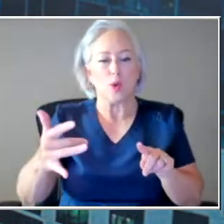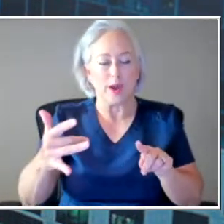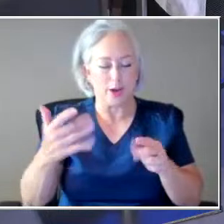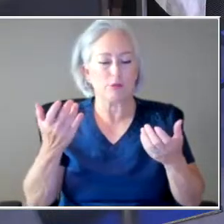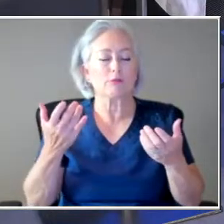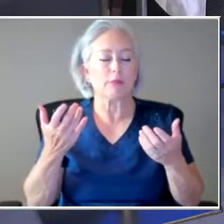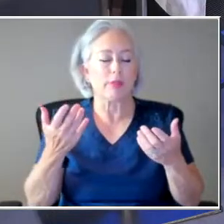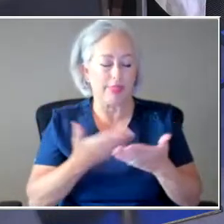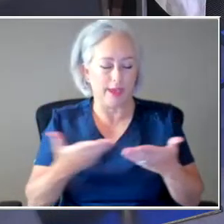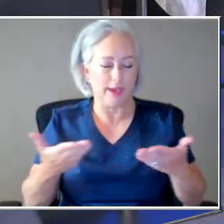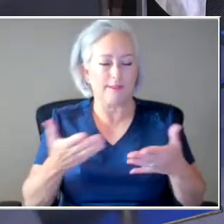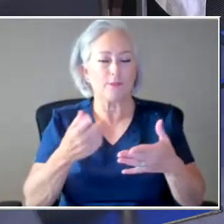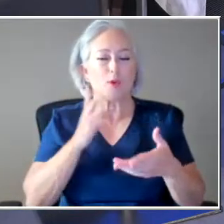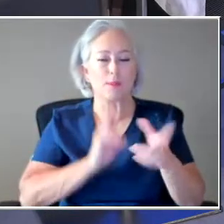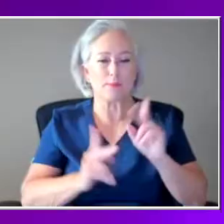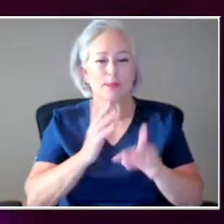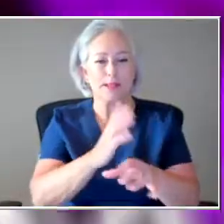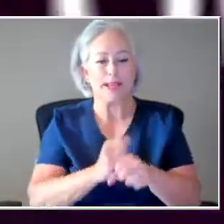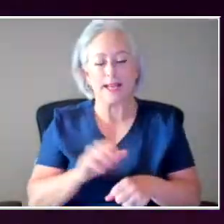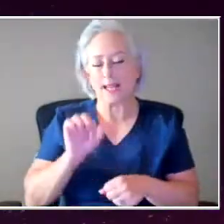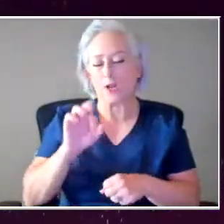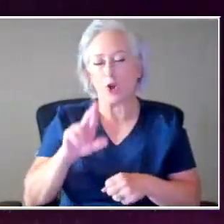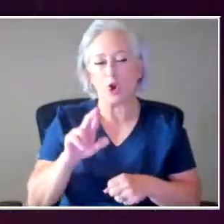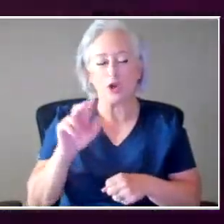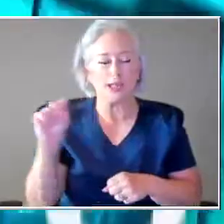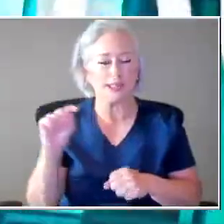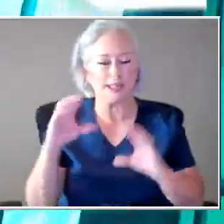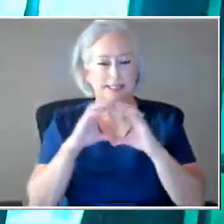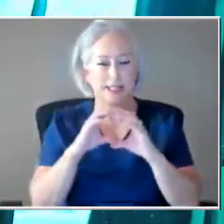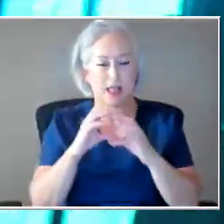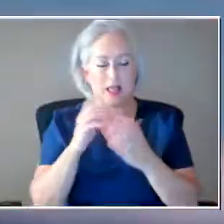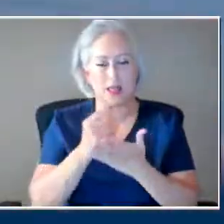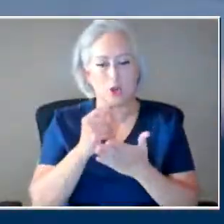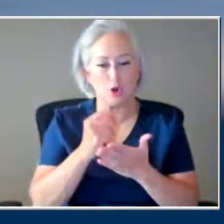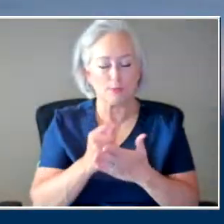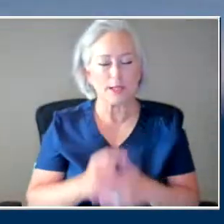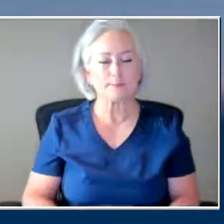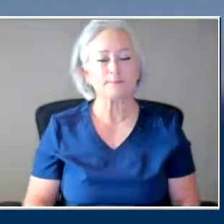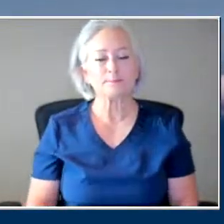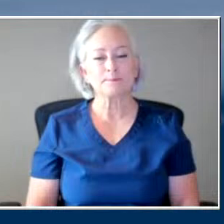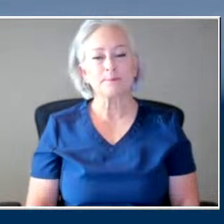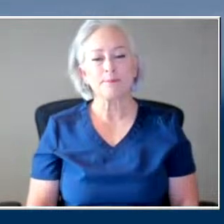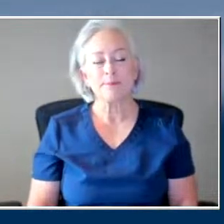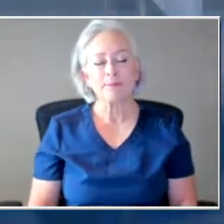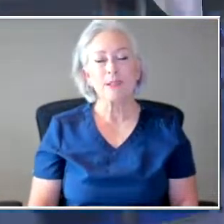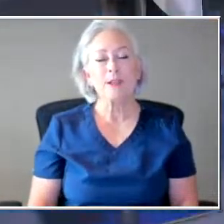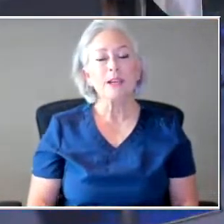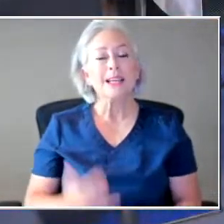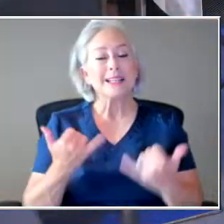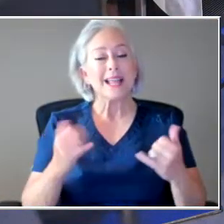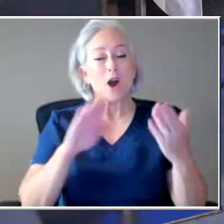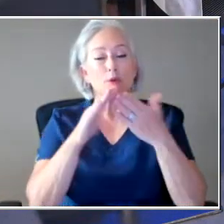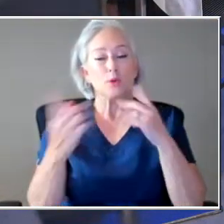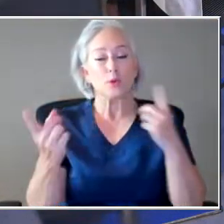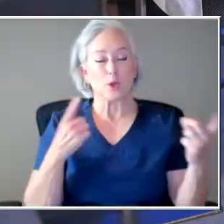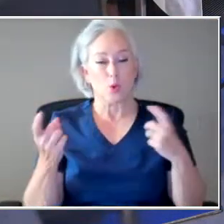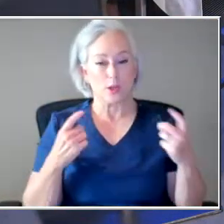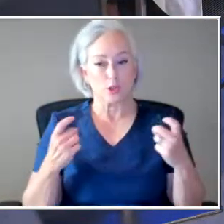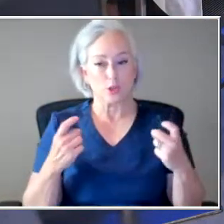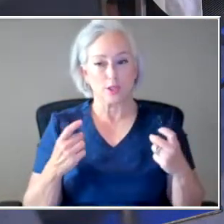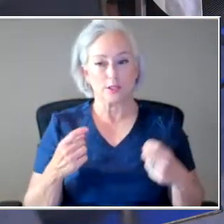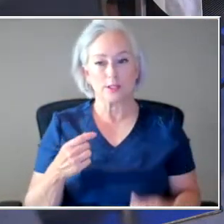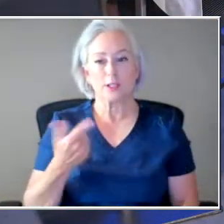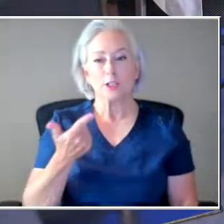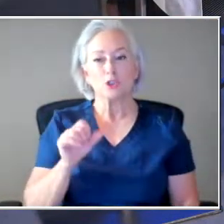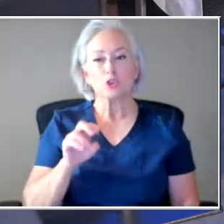want to get to some questions from our viewers, and the first one is from Gene. He wants to know, is multiple myeloma inherited?